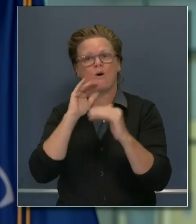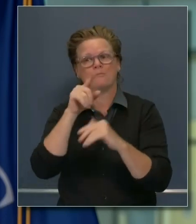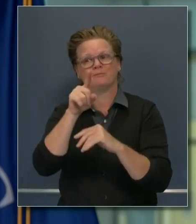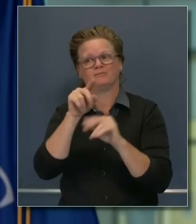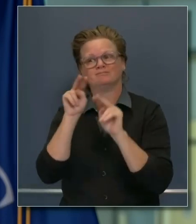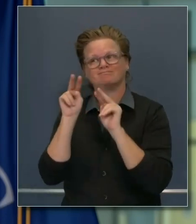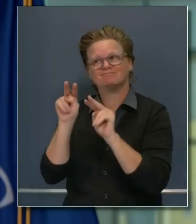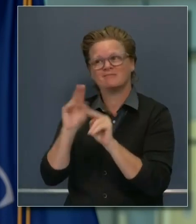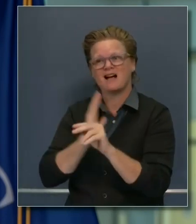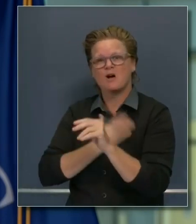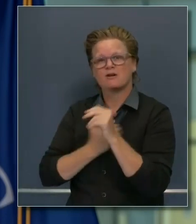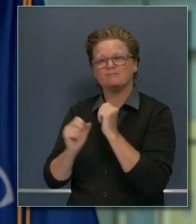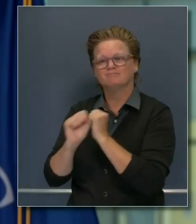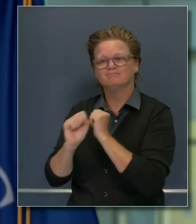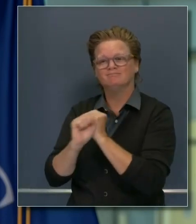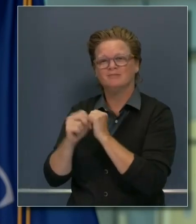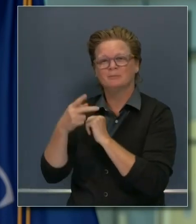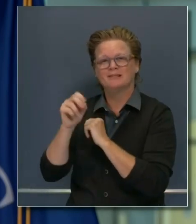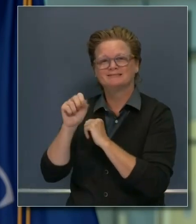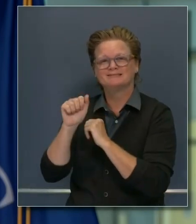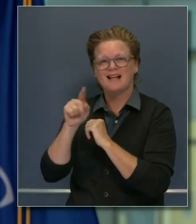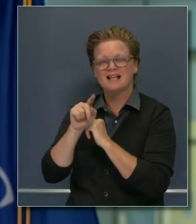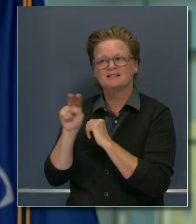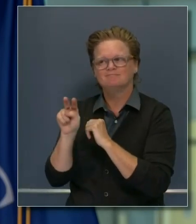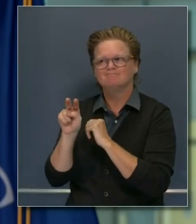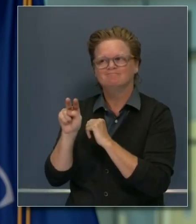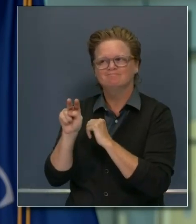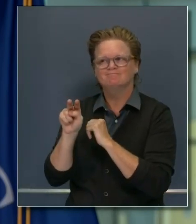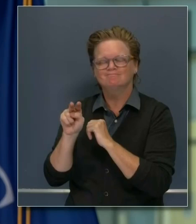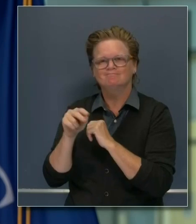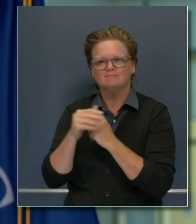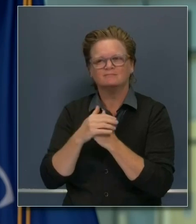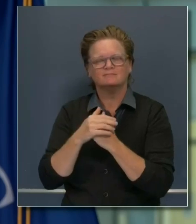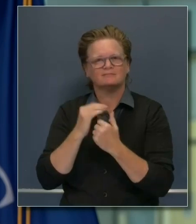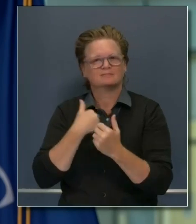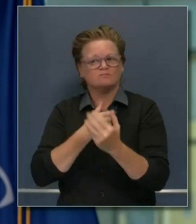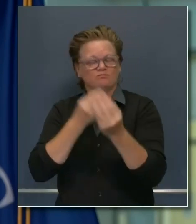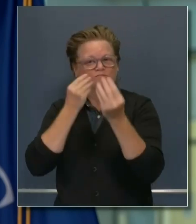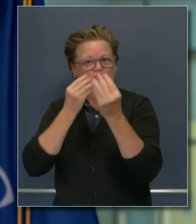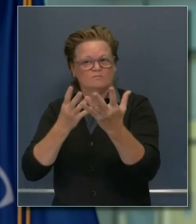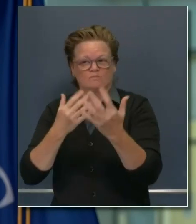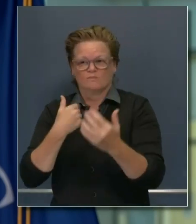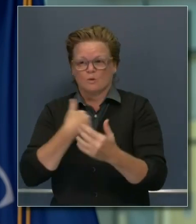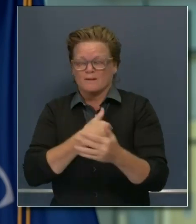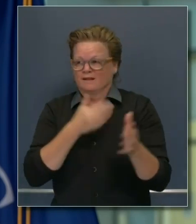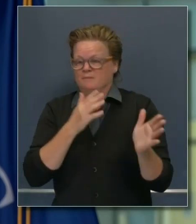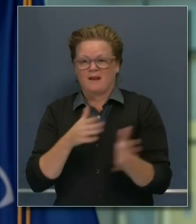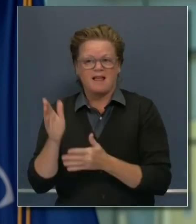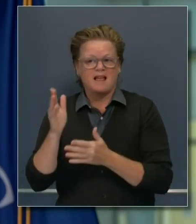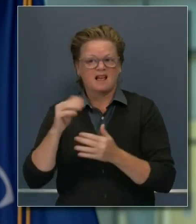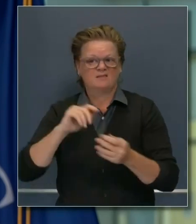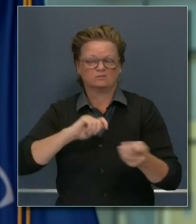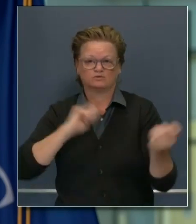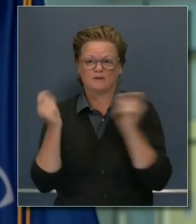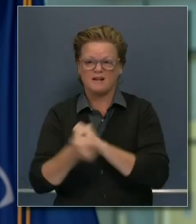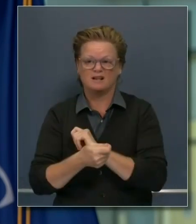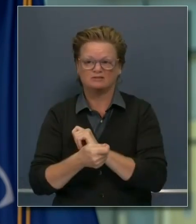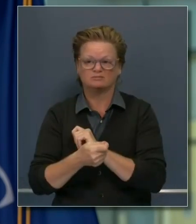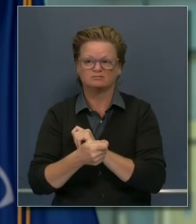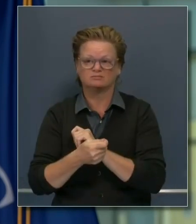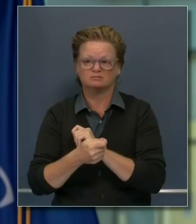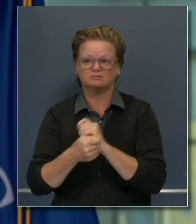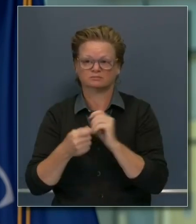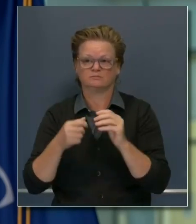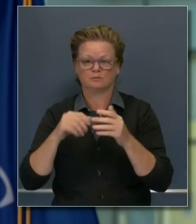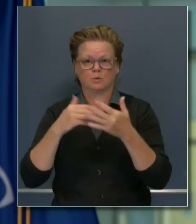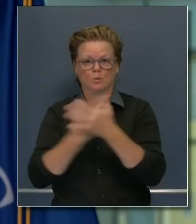out. We made this point a number of weeks ago when we started putting out new tiered guidelines, that one of the most important